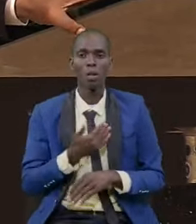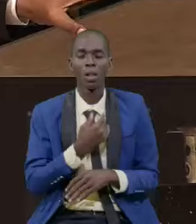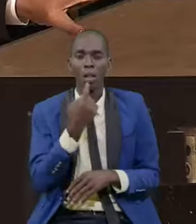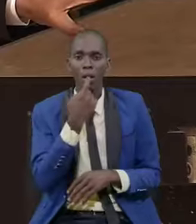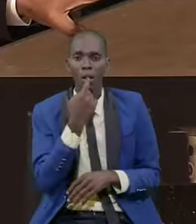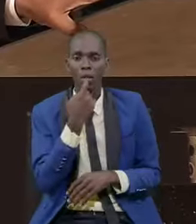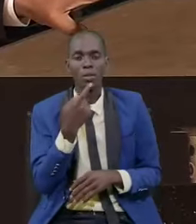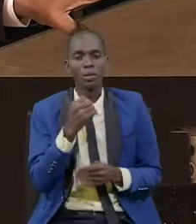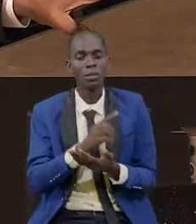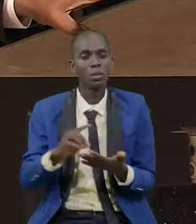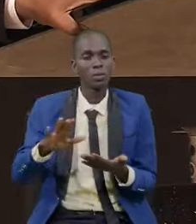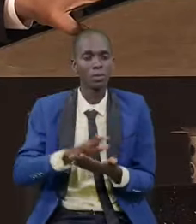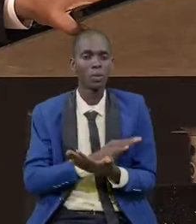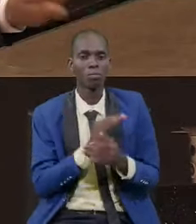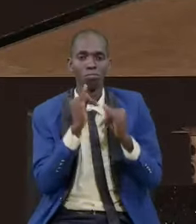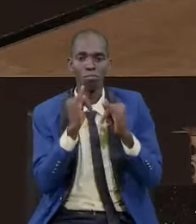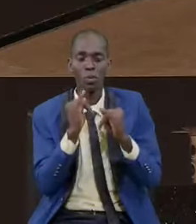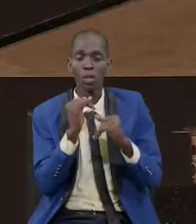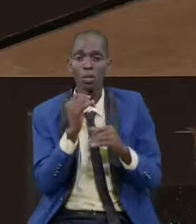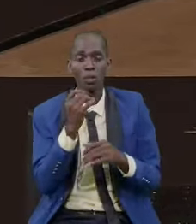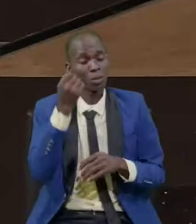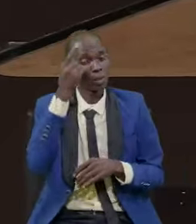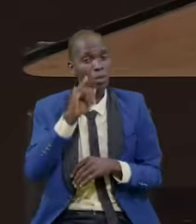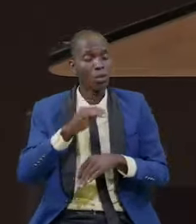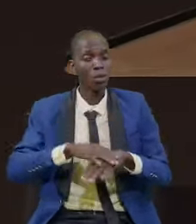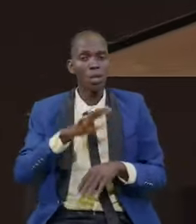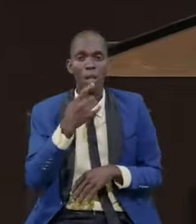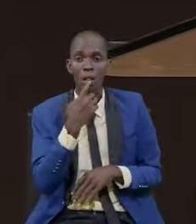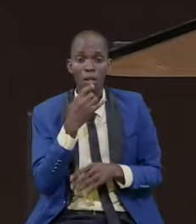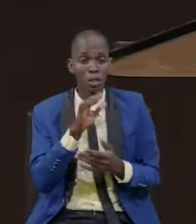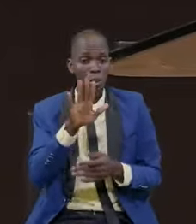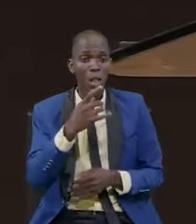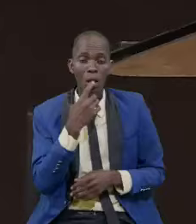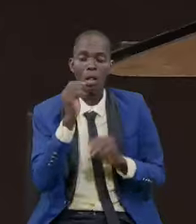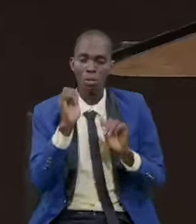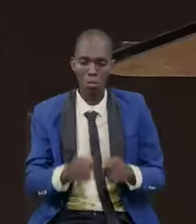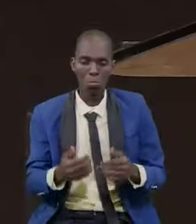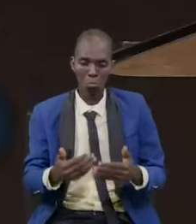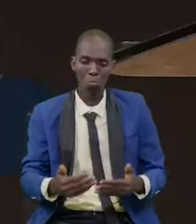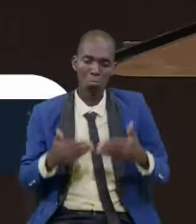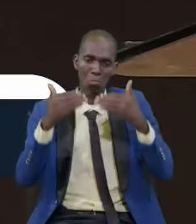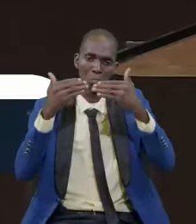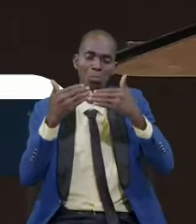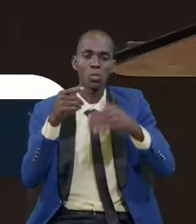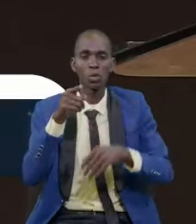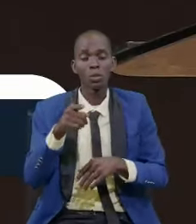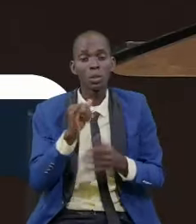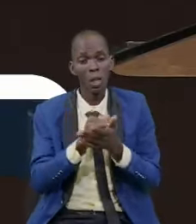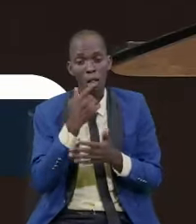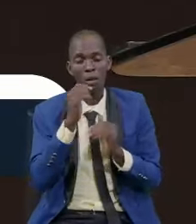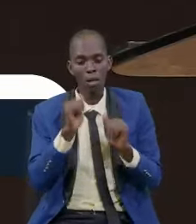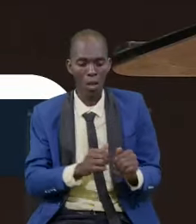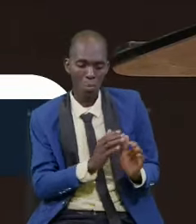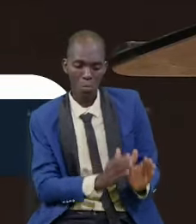divine searchlight on your tongue, that tongue can promote you. That tongue can prepare you for heaven.